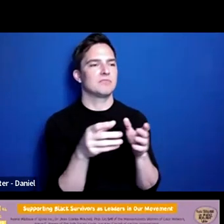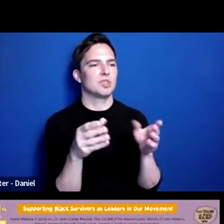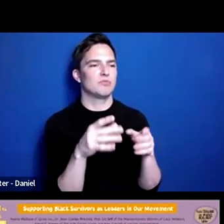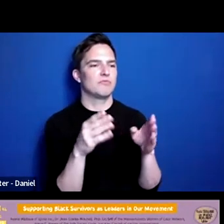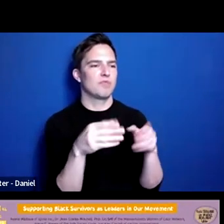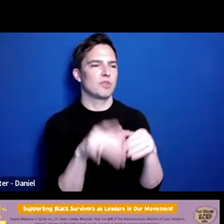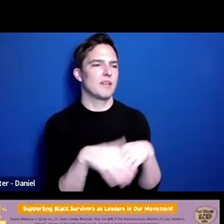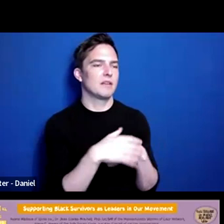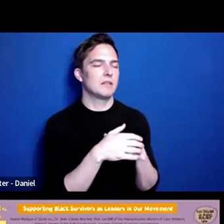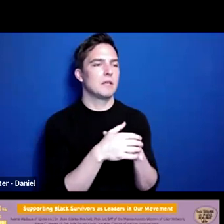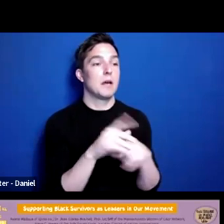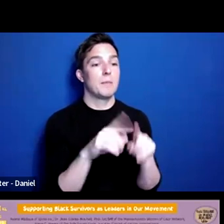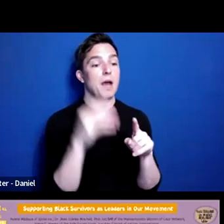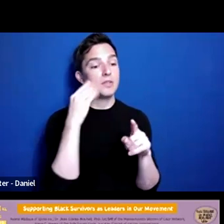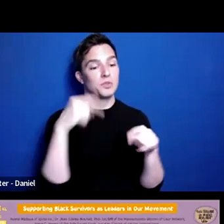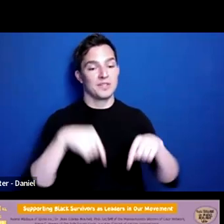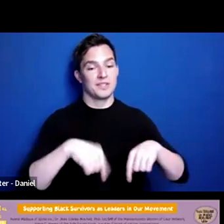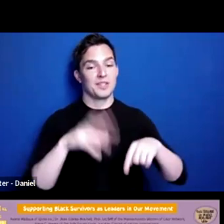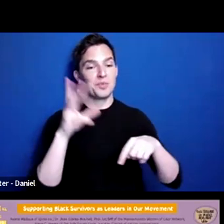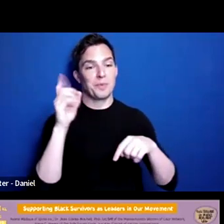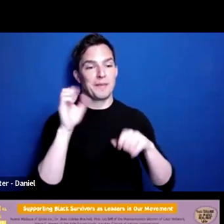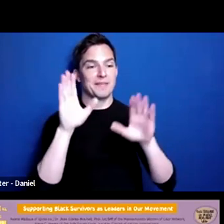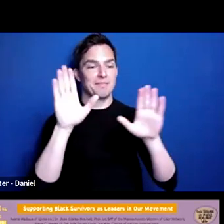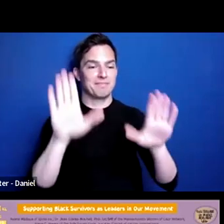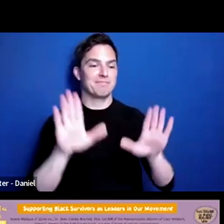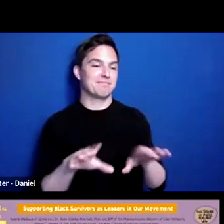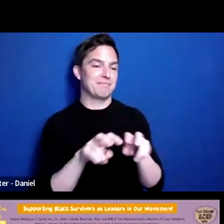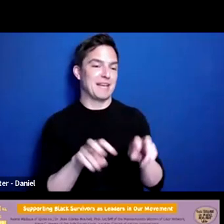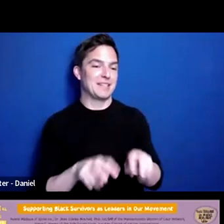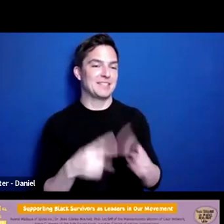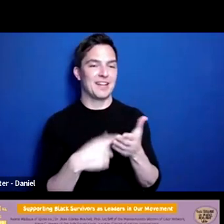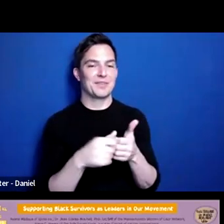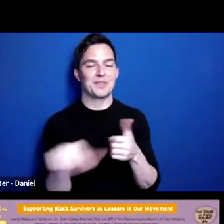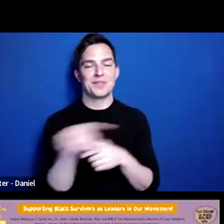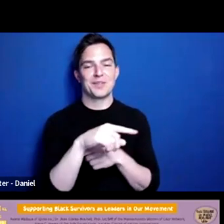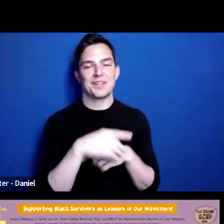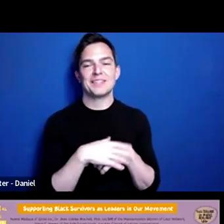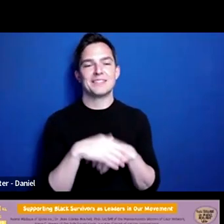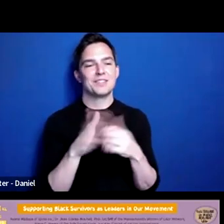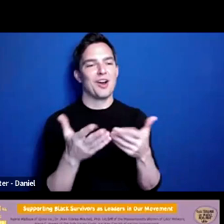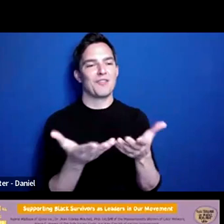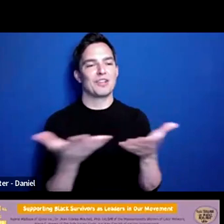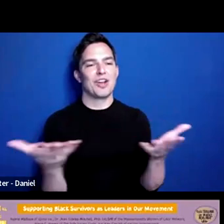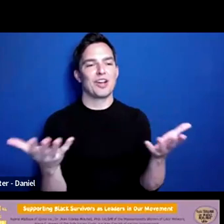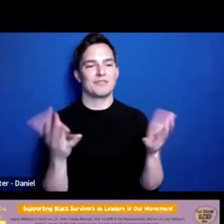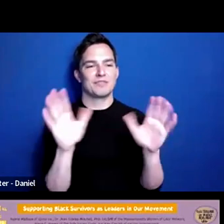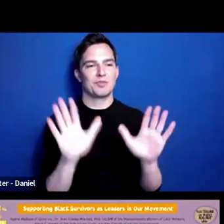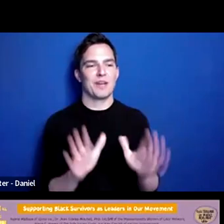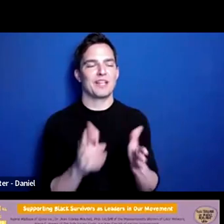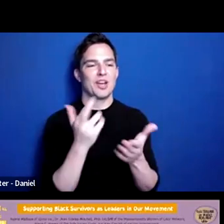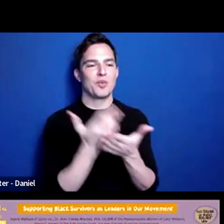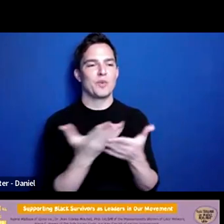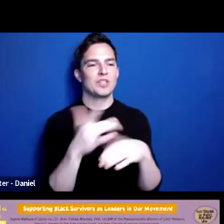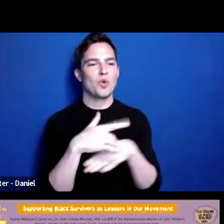But I just knew this was going to be an amazing panel, even just talking to you all. You offered a lot of great resources, a lot